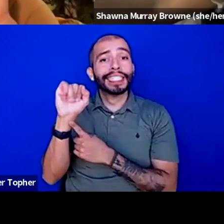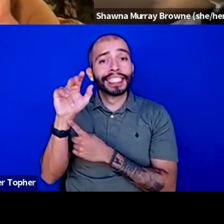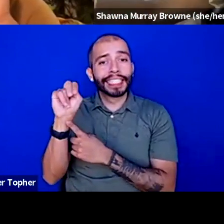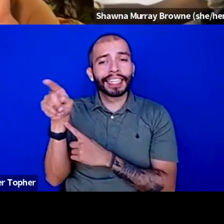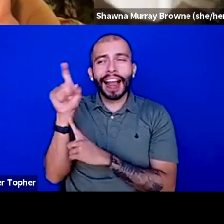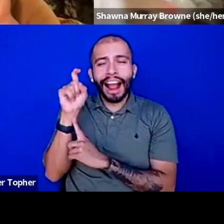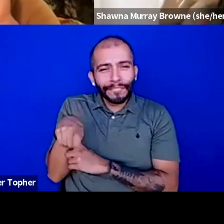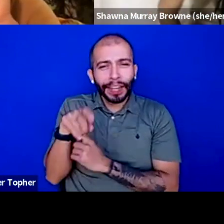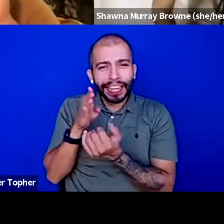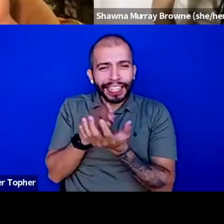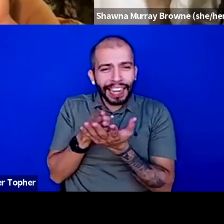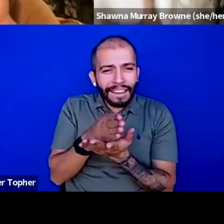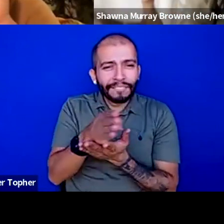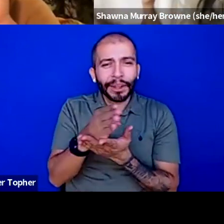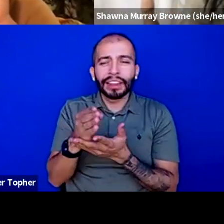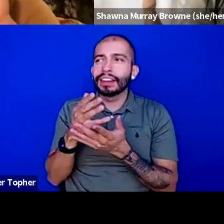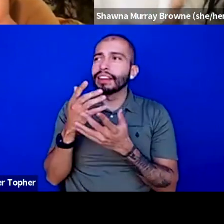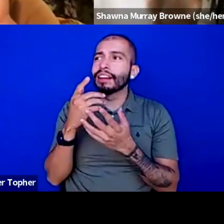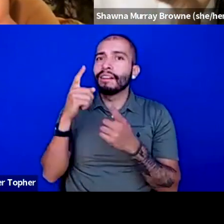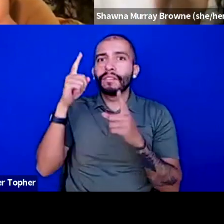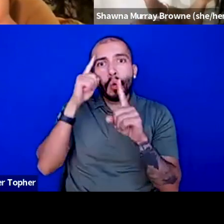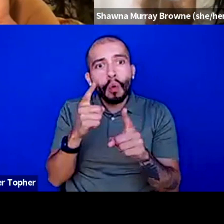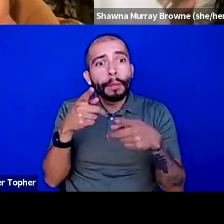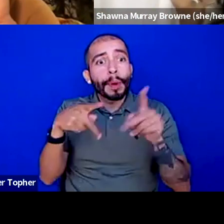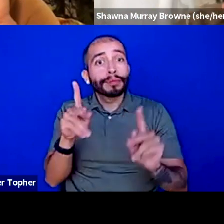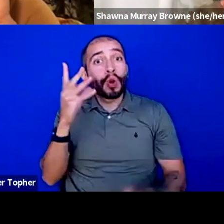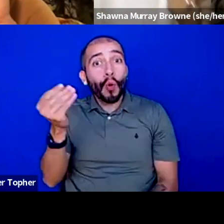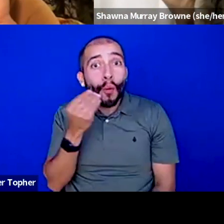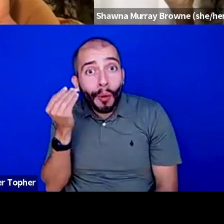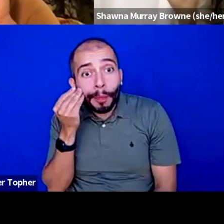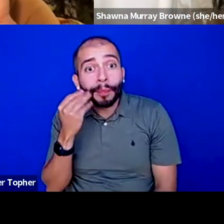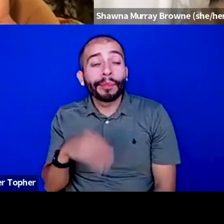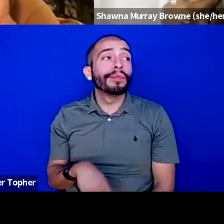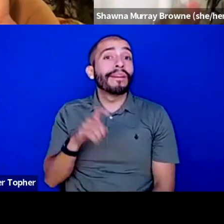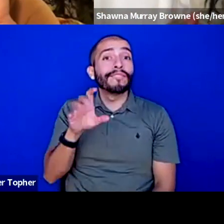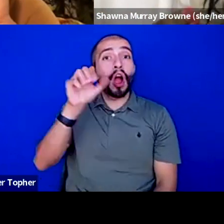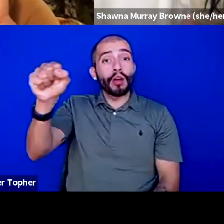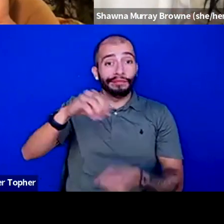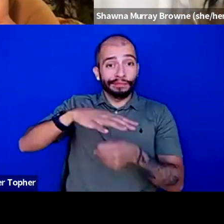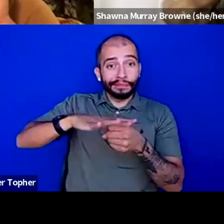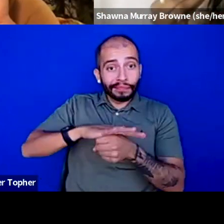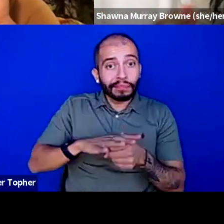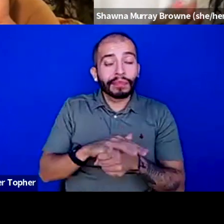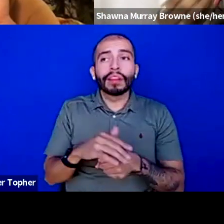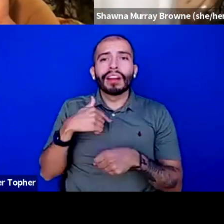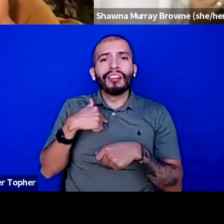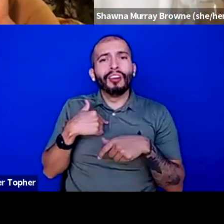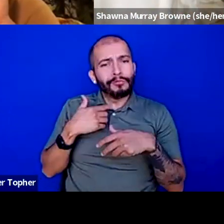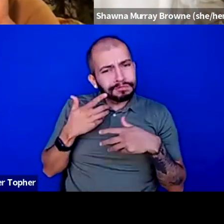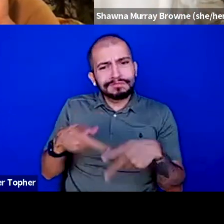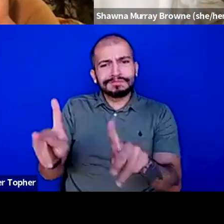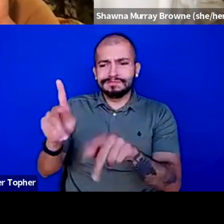leave the location. What I would do is allow a space for the use of hip hop and writing